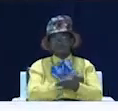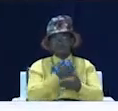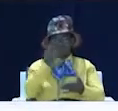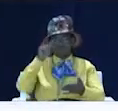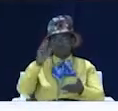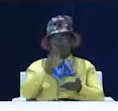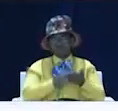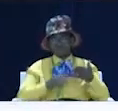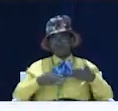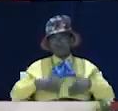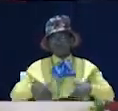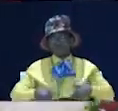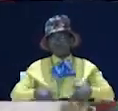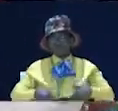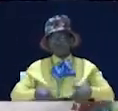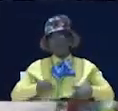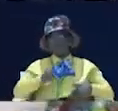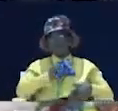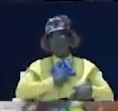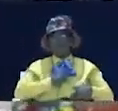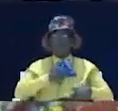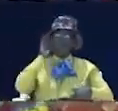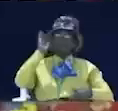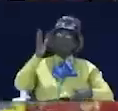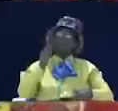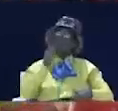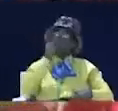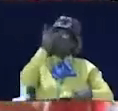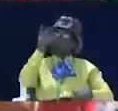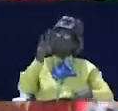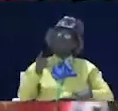I will see you at the top.